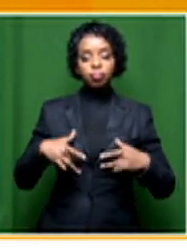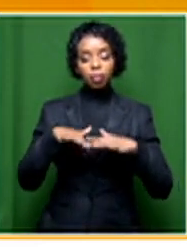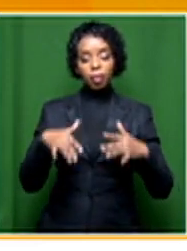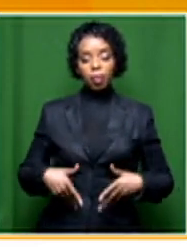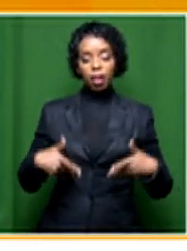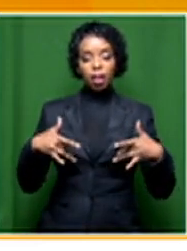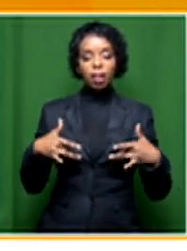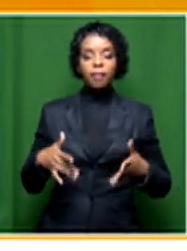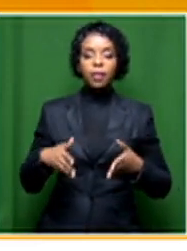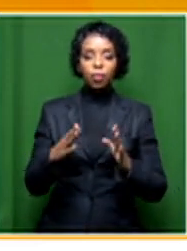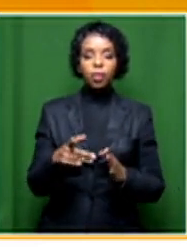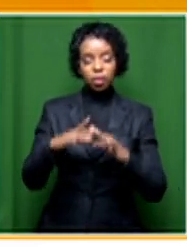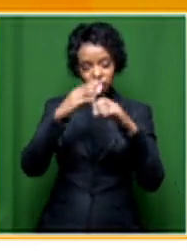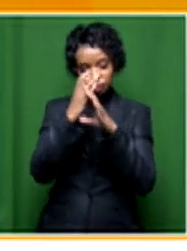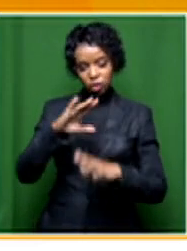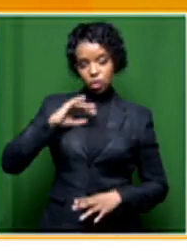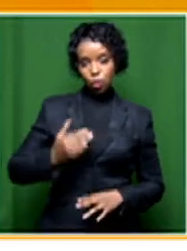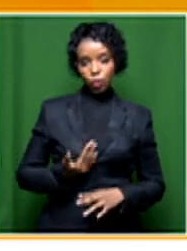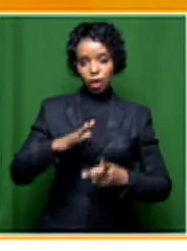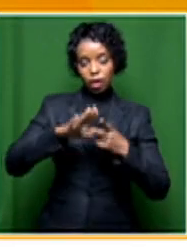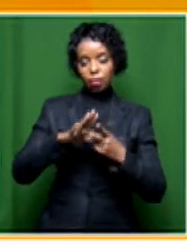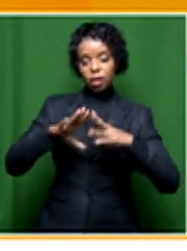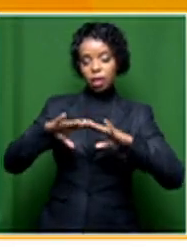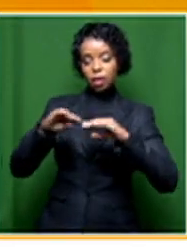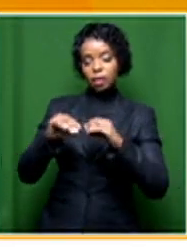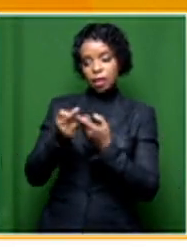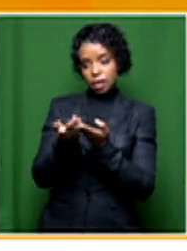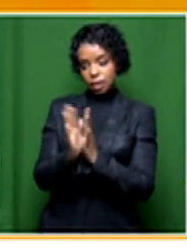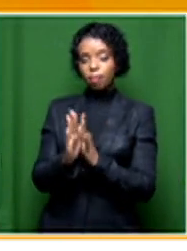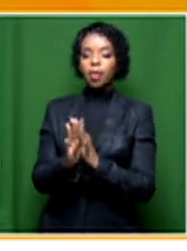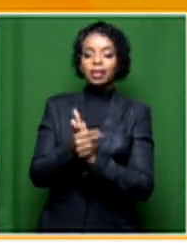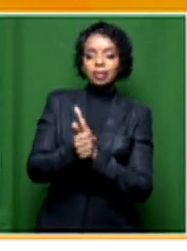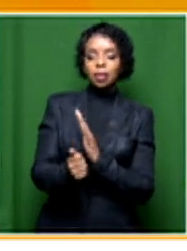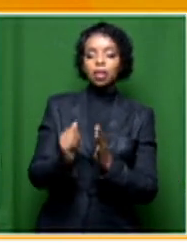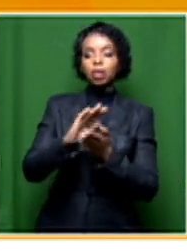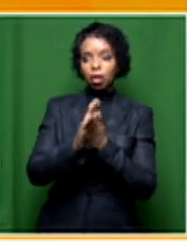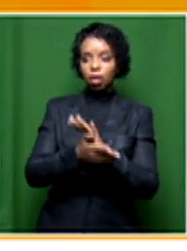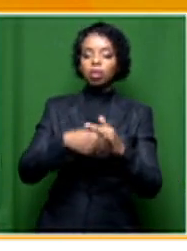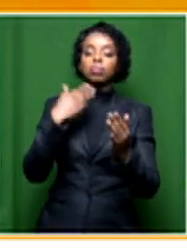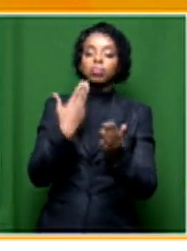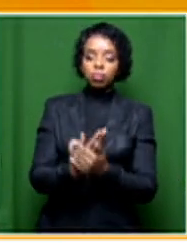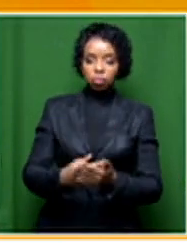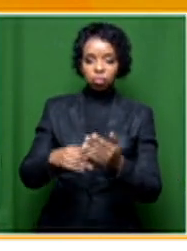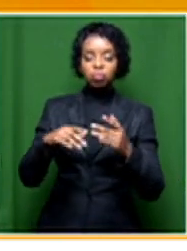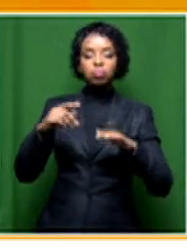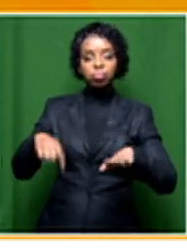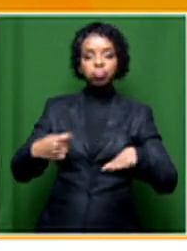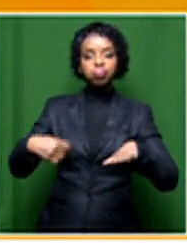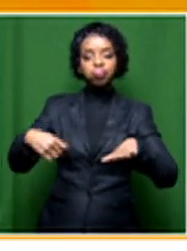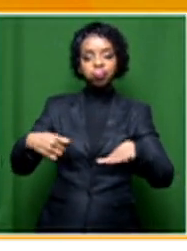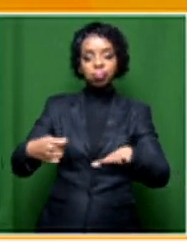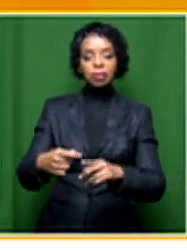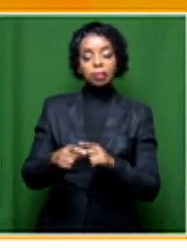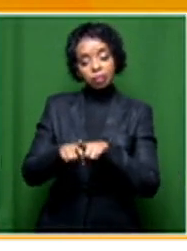takes women off the streets and also teaches them skills to become seamstresses that make these shelter bags, which